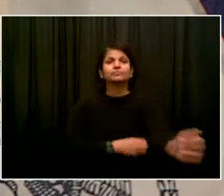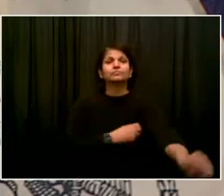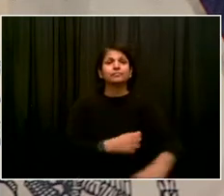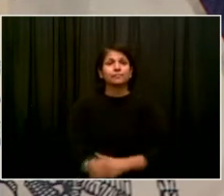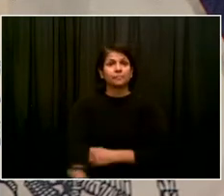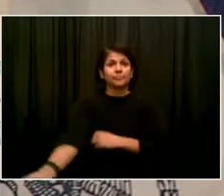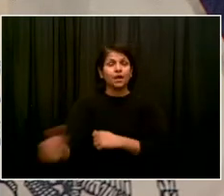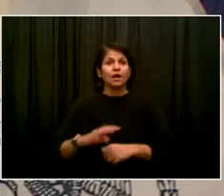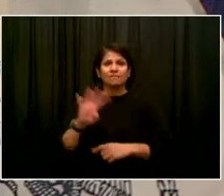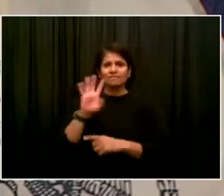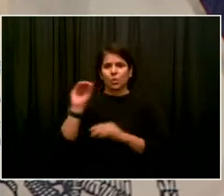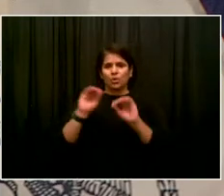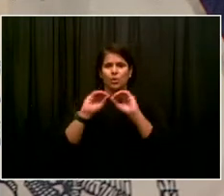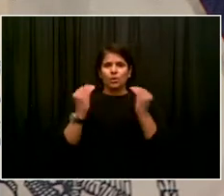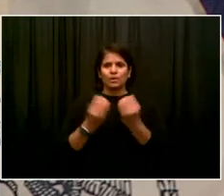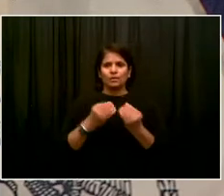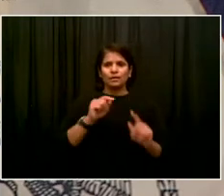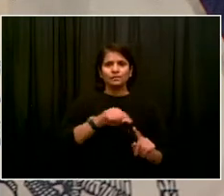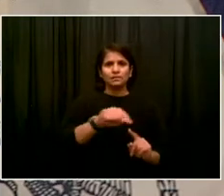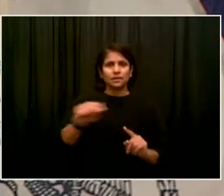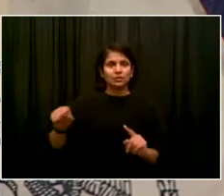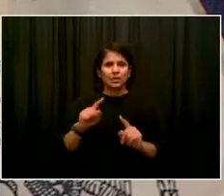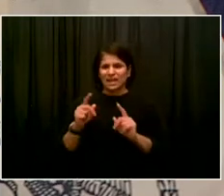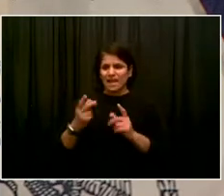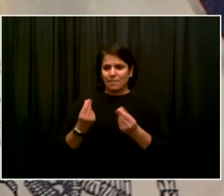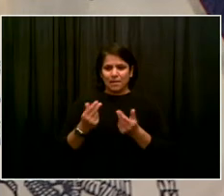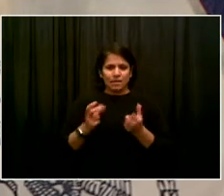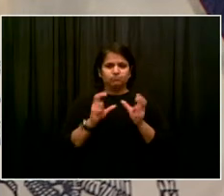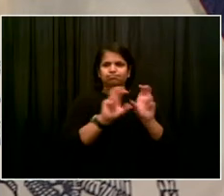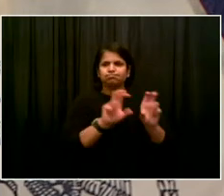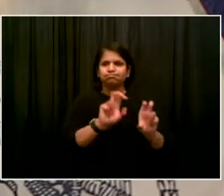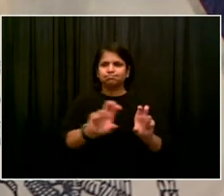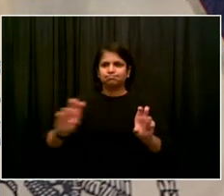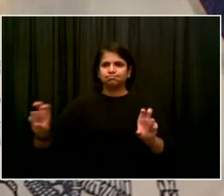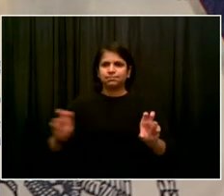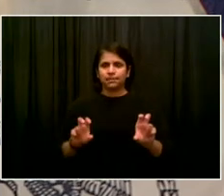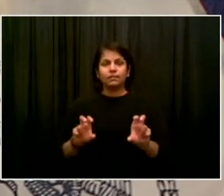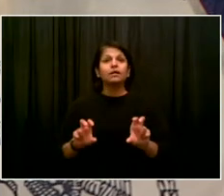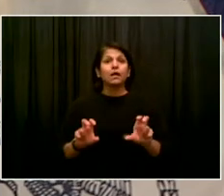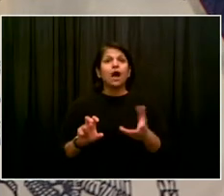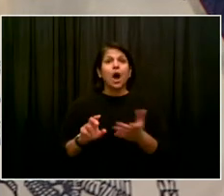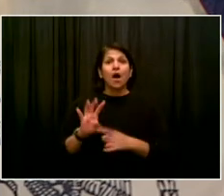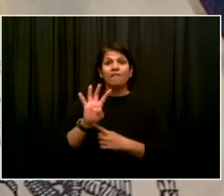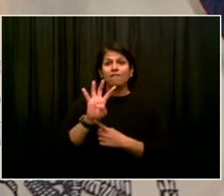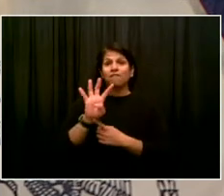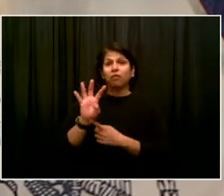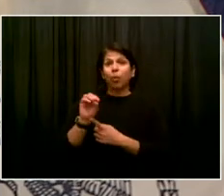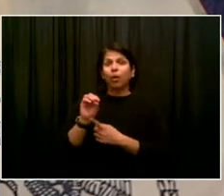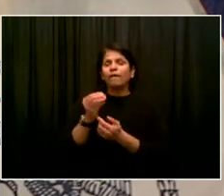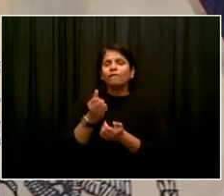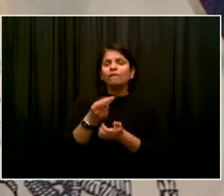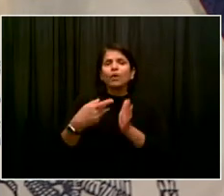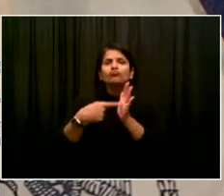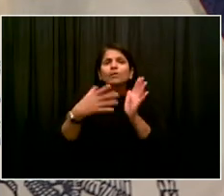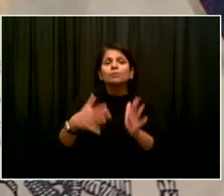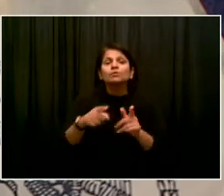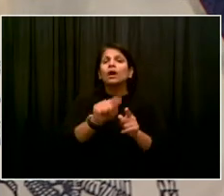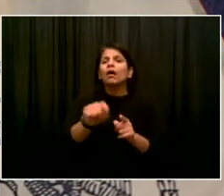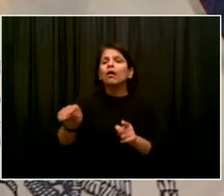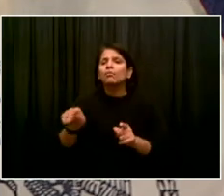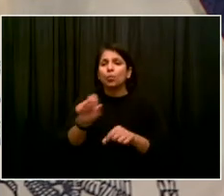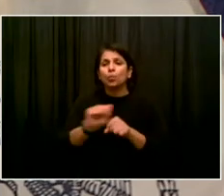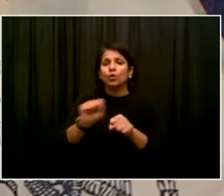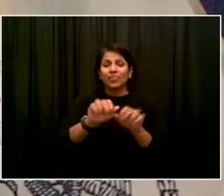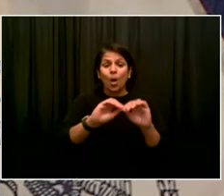groups are represented here today, but it was important to thank some of the groups to be able to thank all of the groups. So